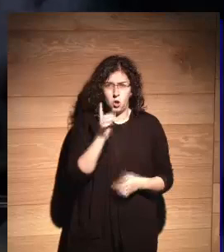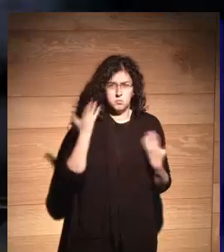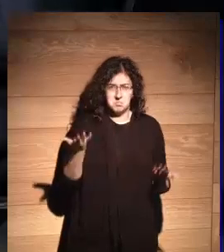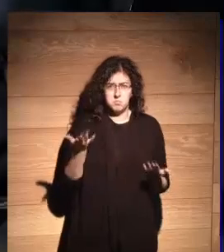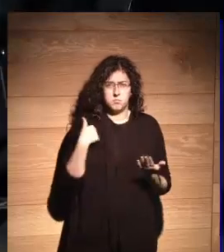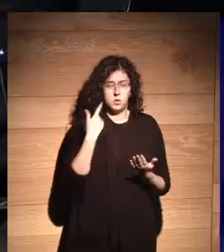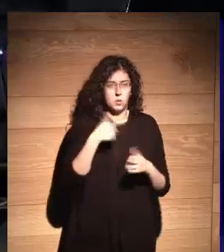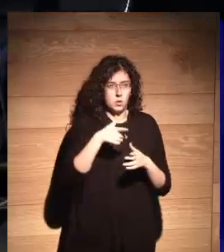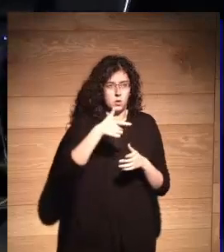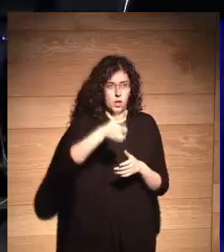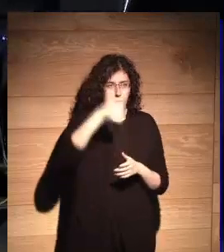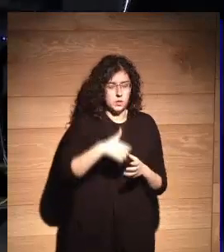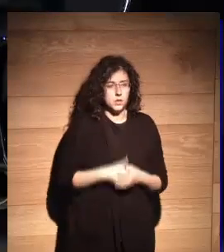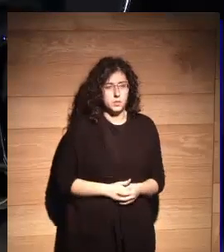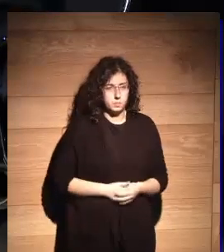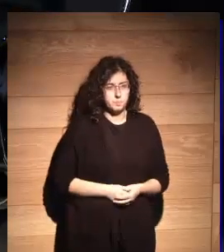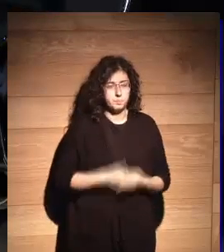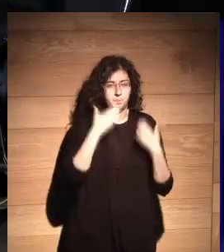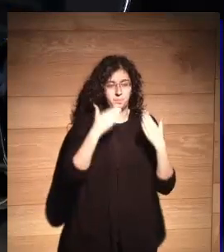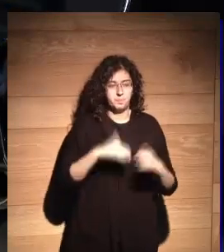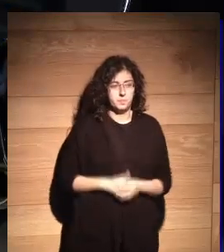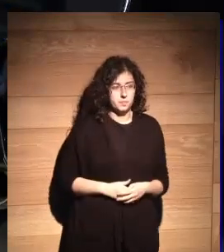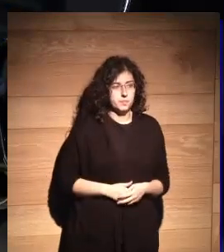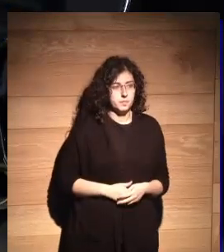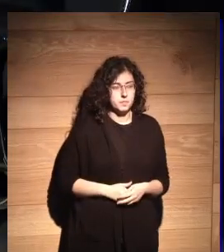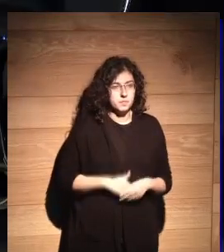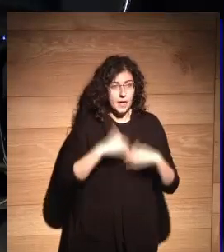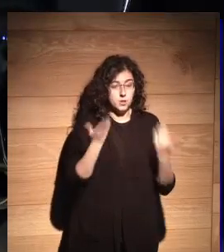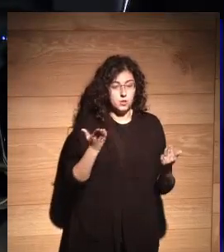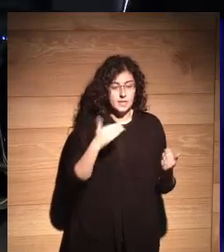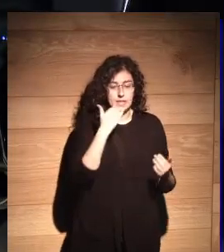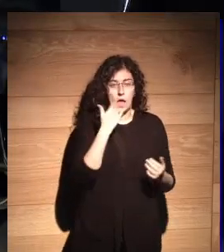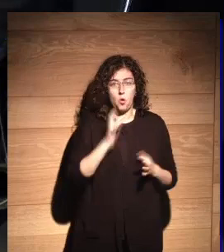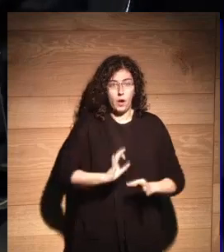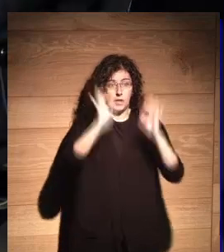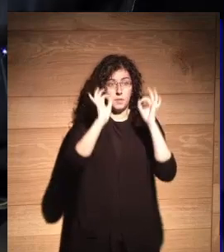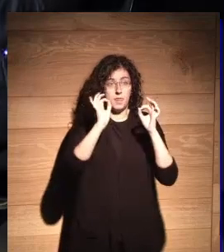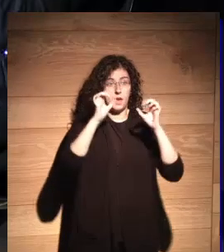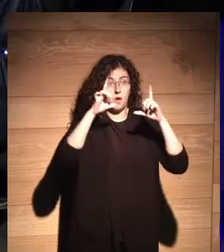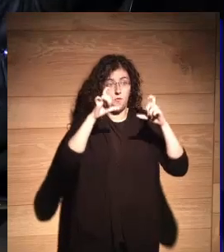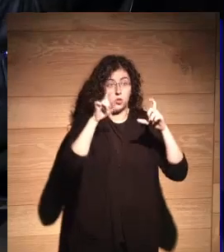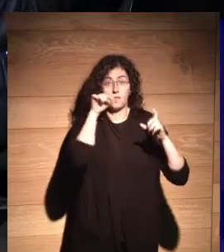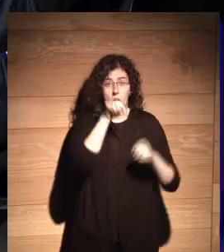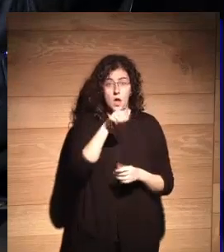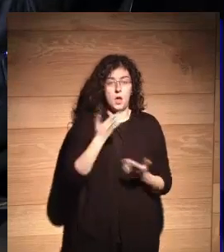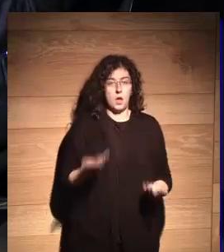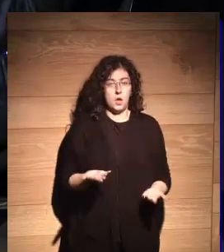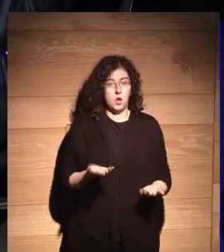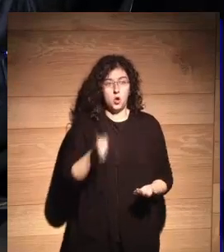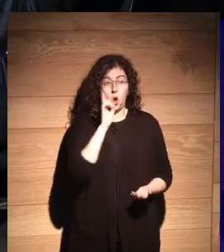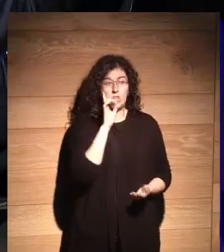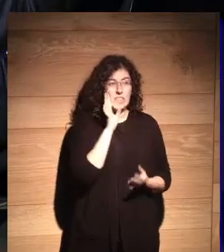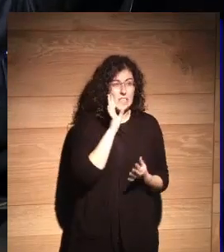Okay. So there is something special on this picture. I don't know what it is, but I heard that there